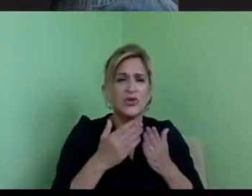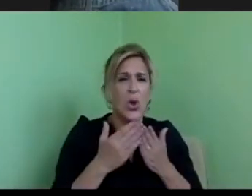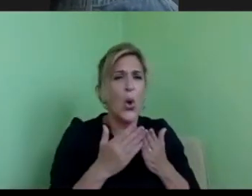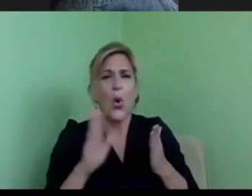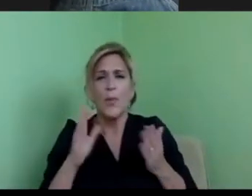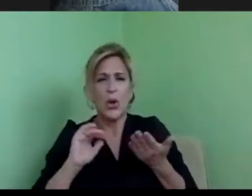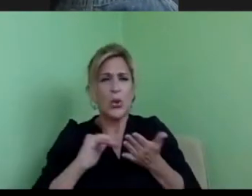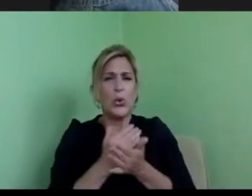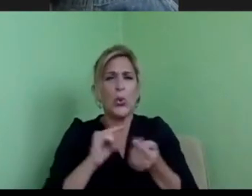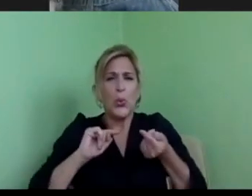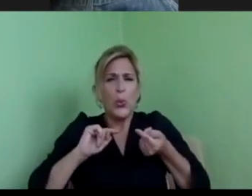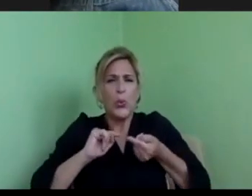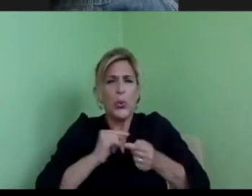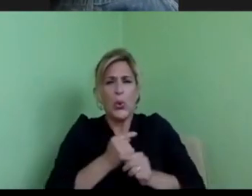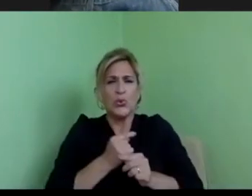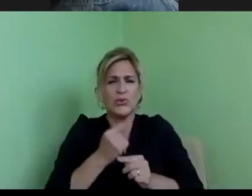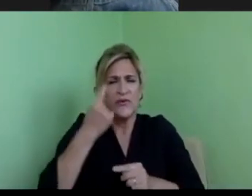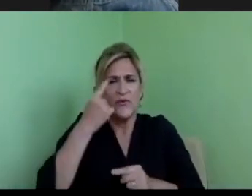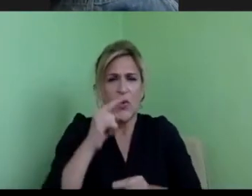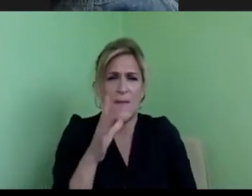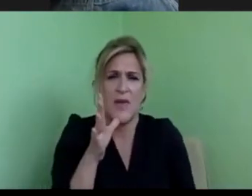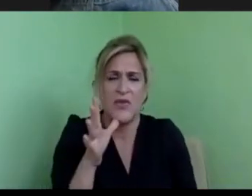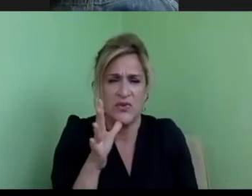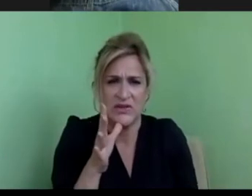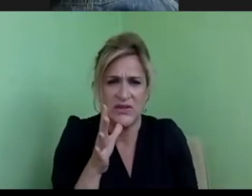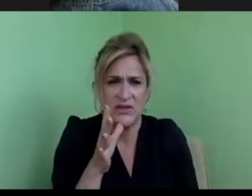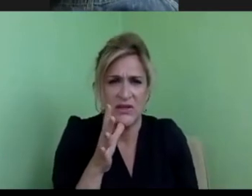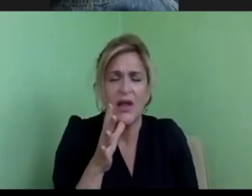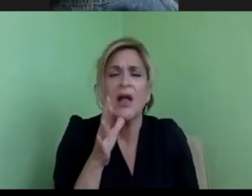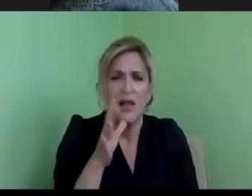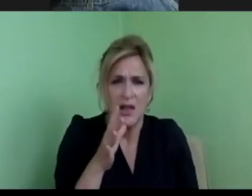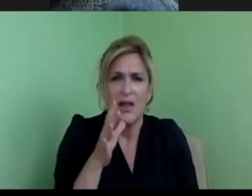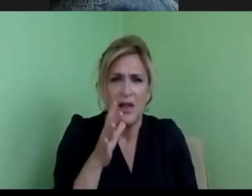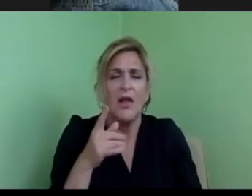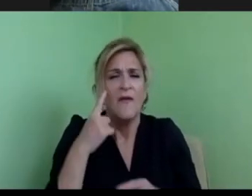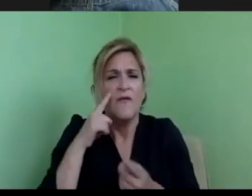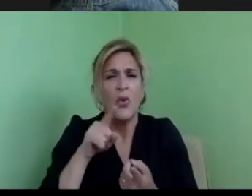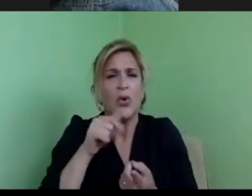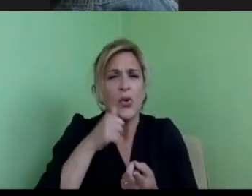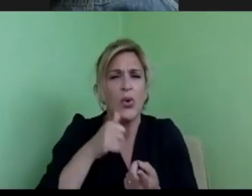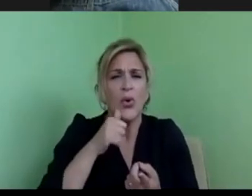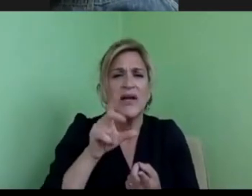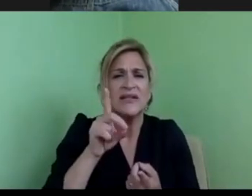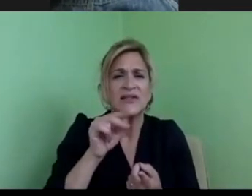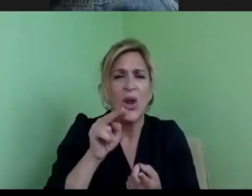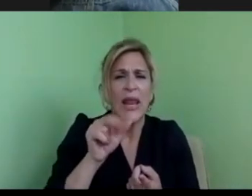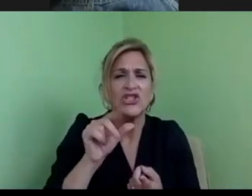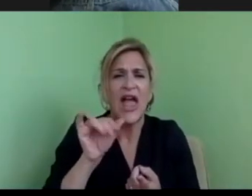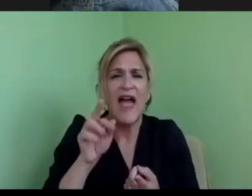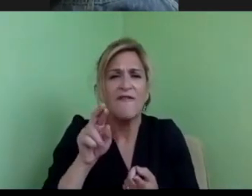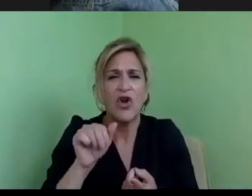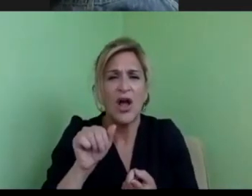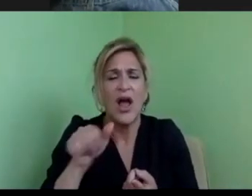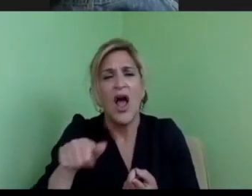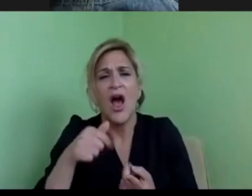for the mothers of tree um africa and of delicia africa another young person who died that day um who